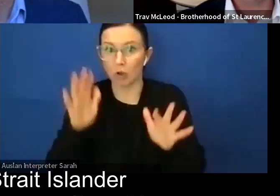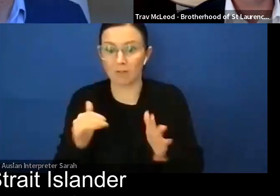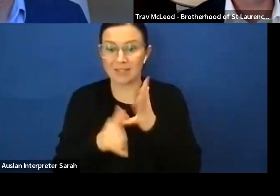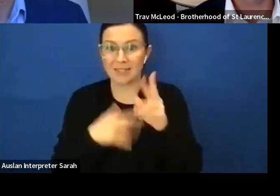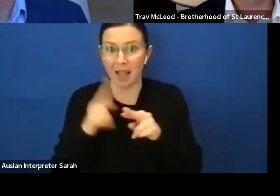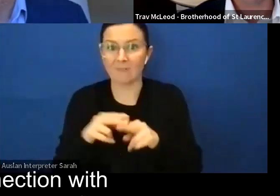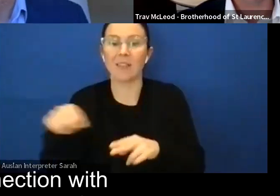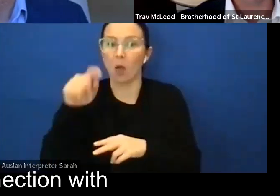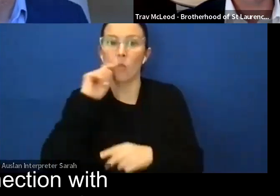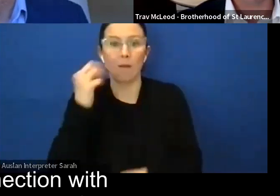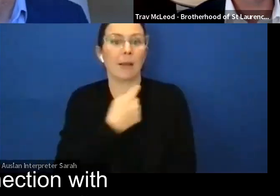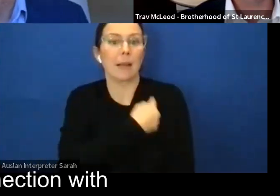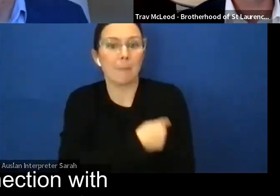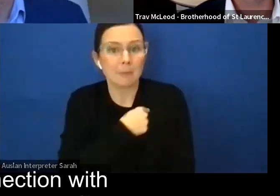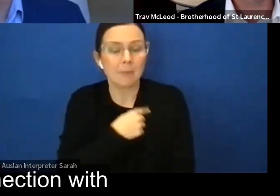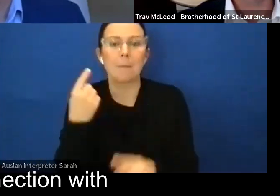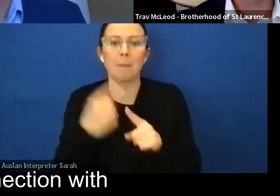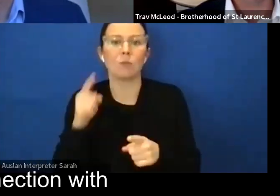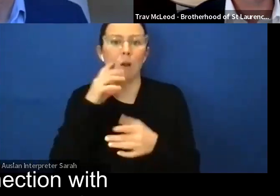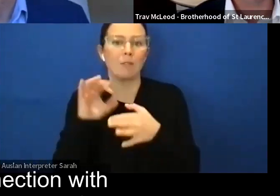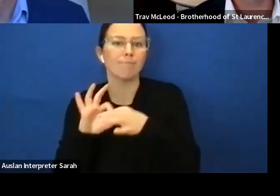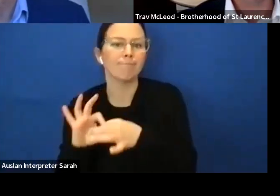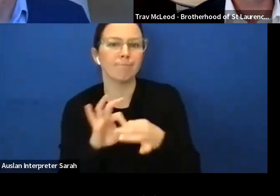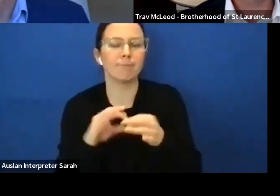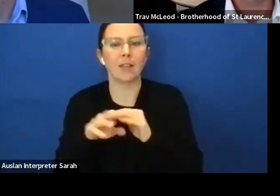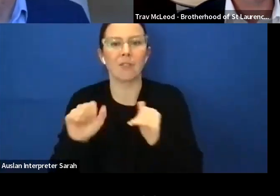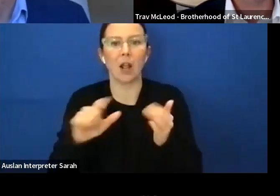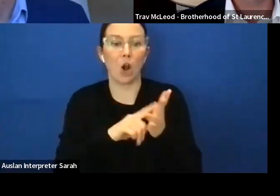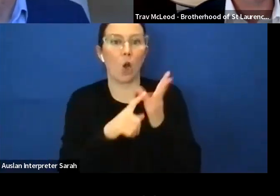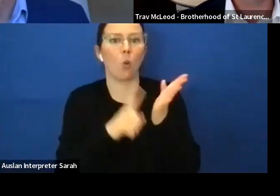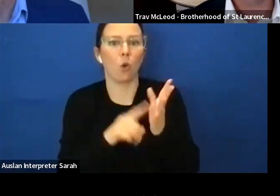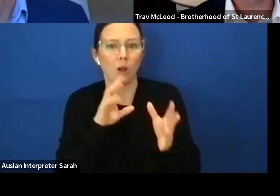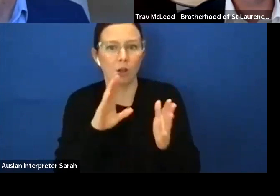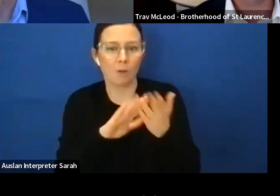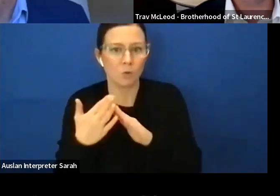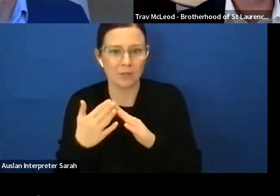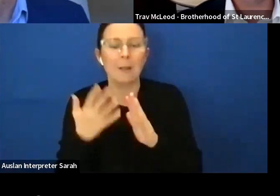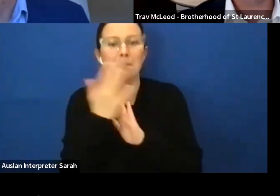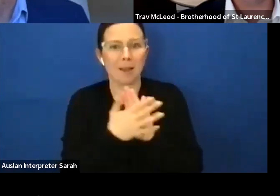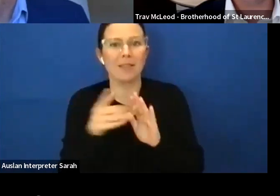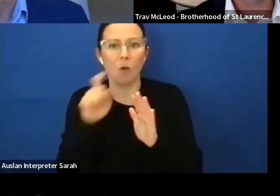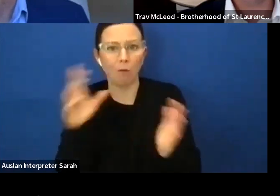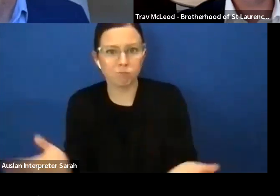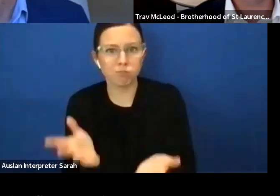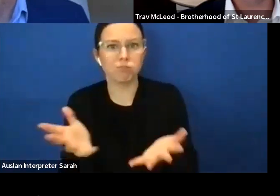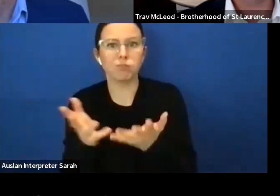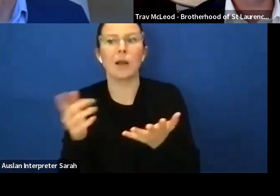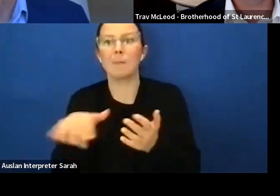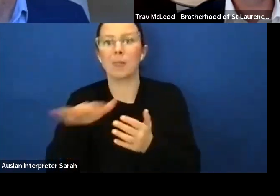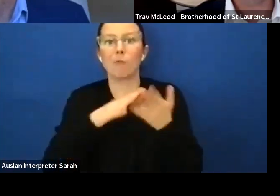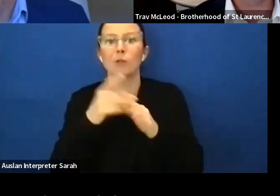commitment to and a connection with their local community, and ultimately supports communities to be lifted out of